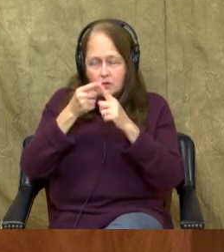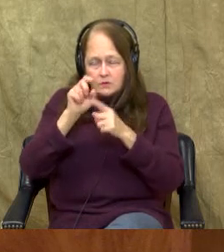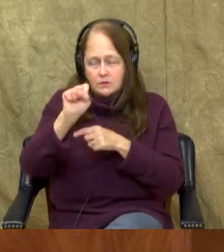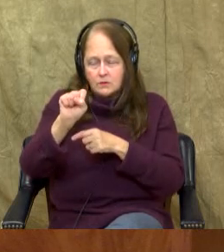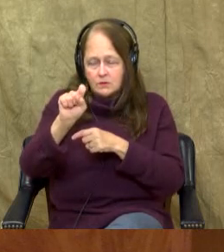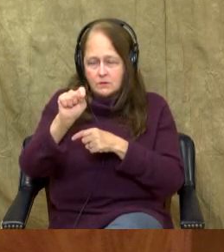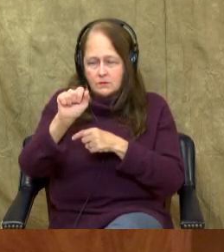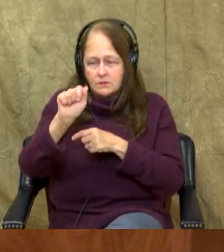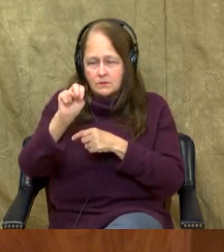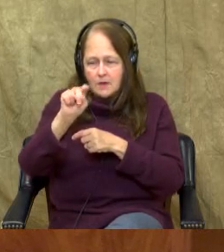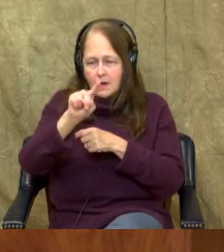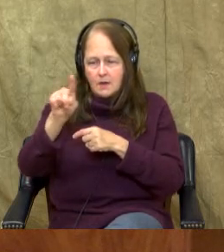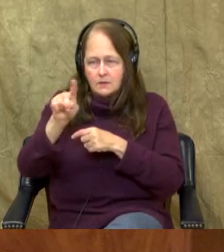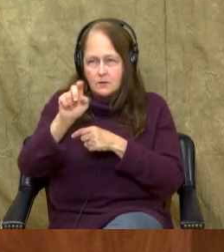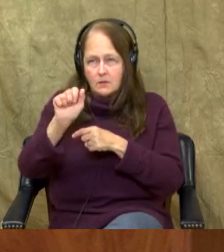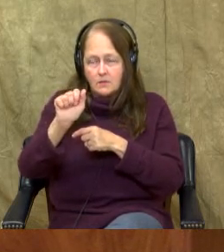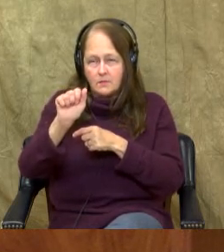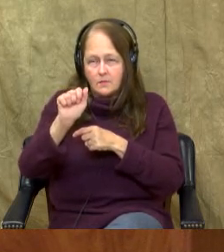is the first line.